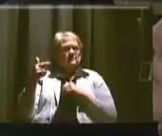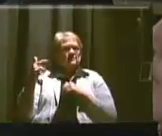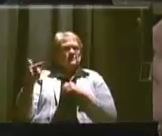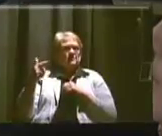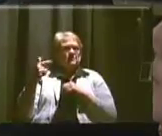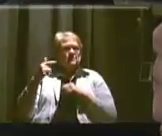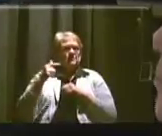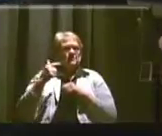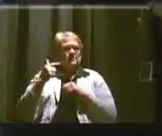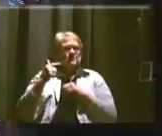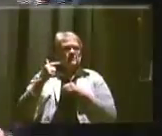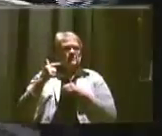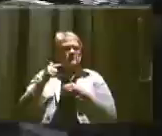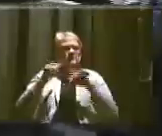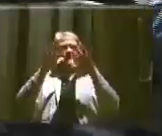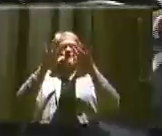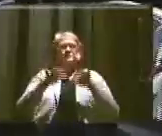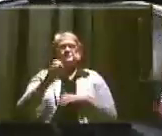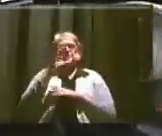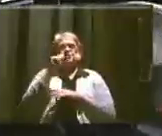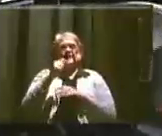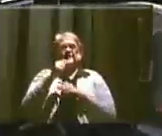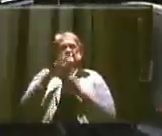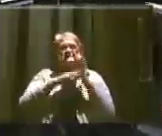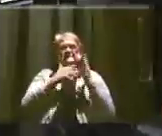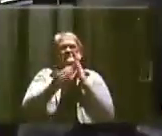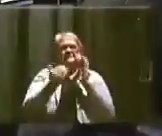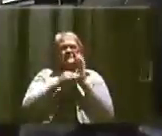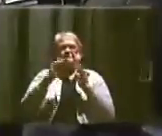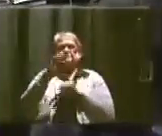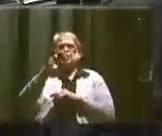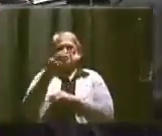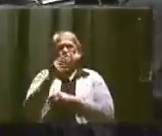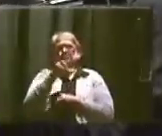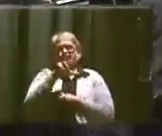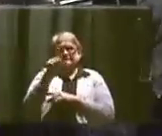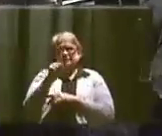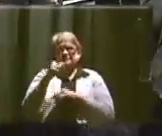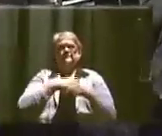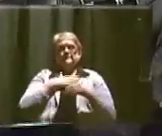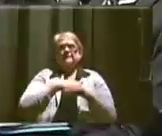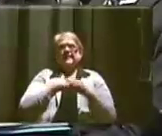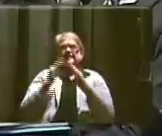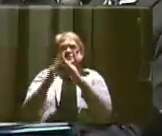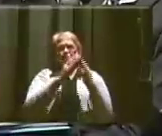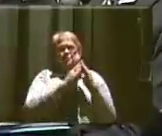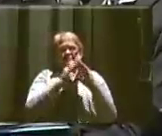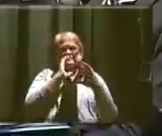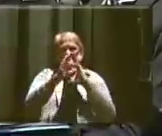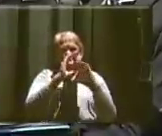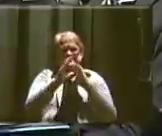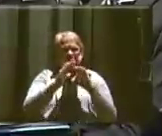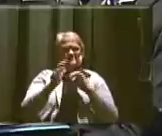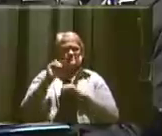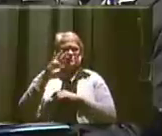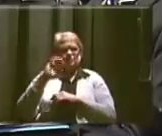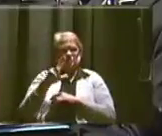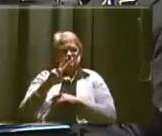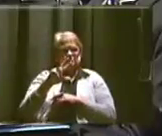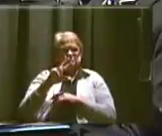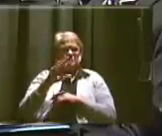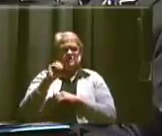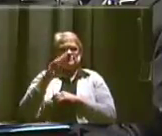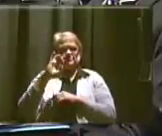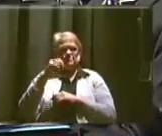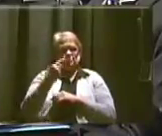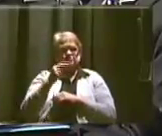Yes, I will snow it out, and it's been rescheduled to March 31st. Thank you. Actually, I was going to say, if you hadn't been snowed out, it's pretty